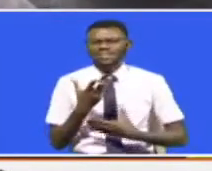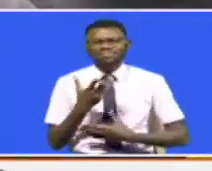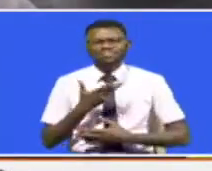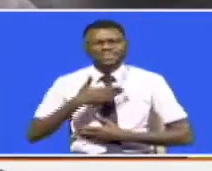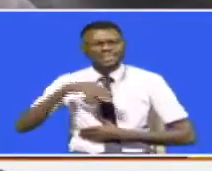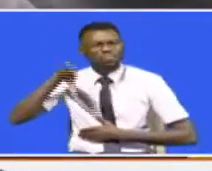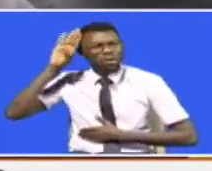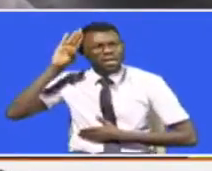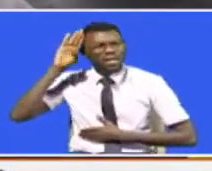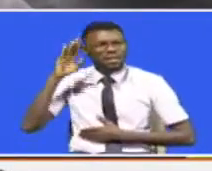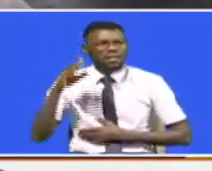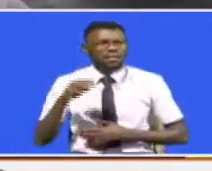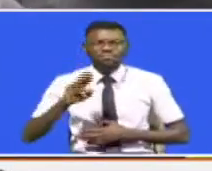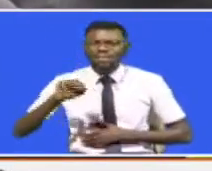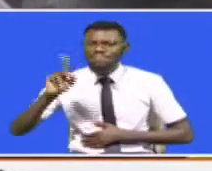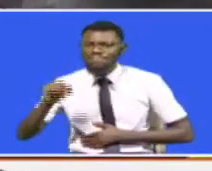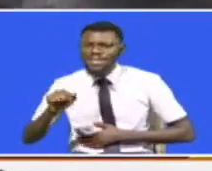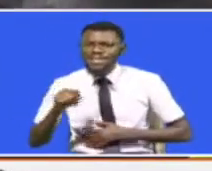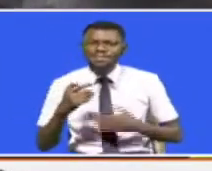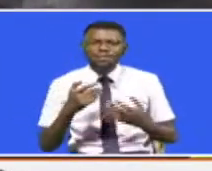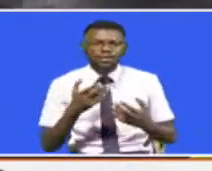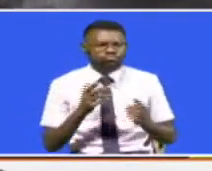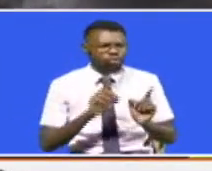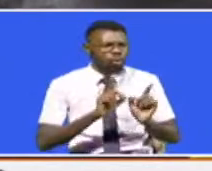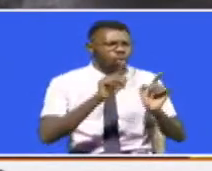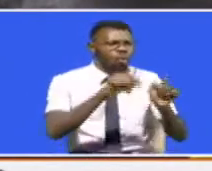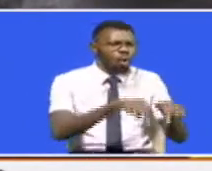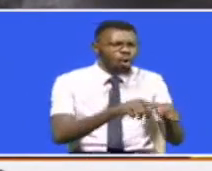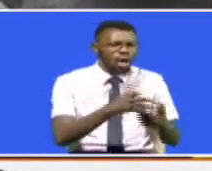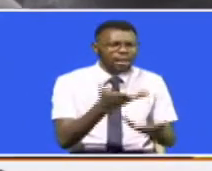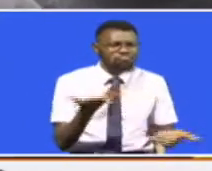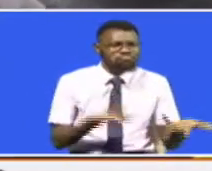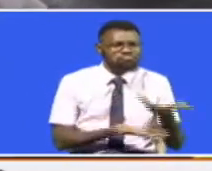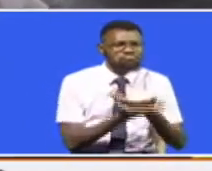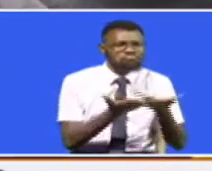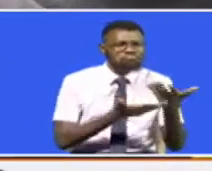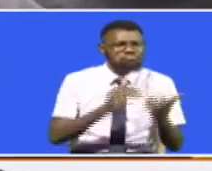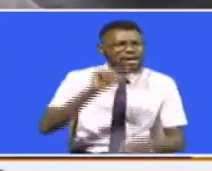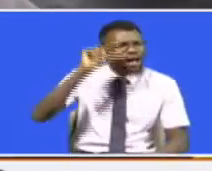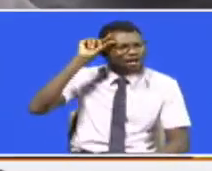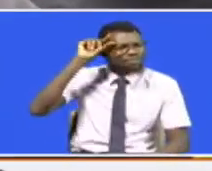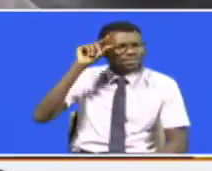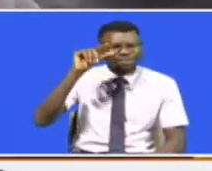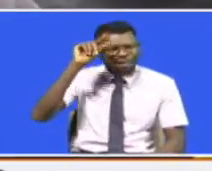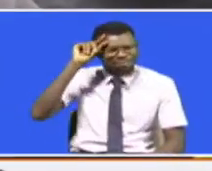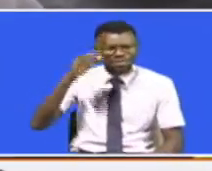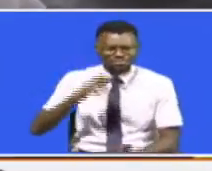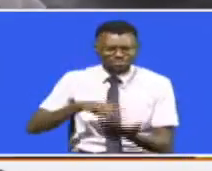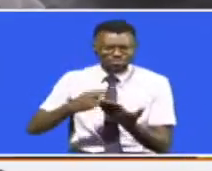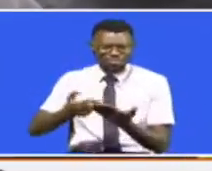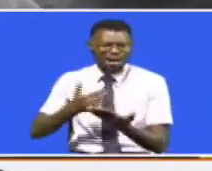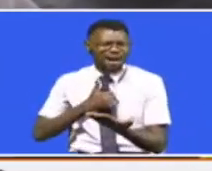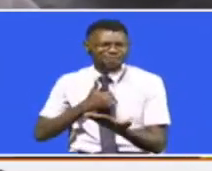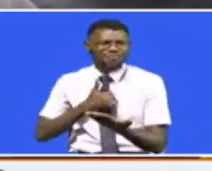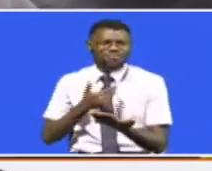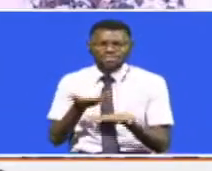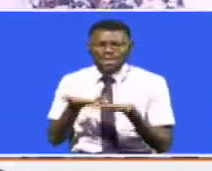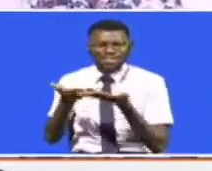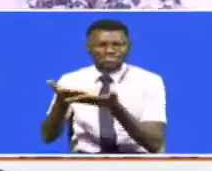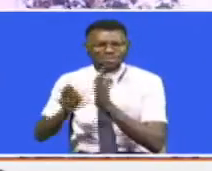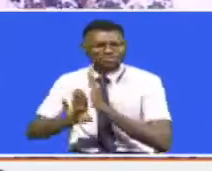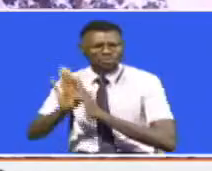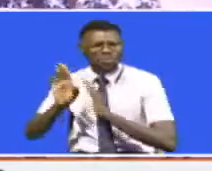talk to the government of the day that has resources to champion development, they are being